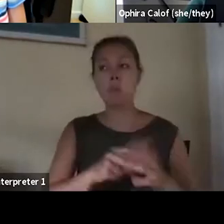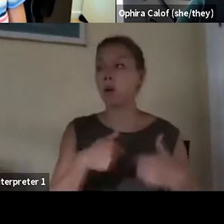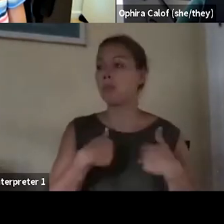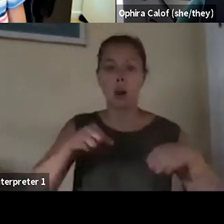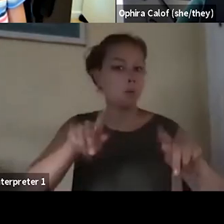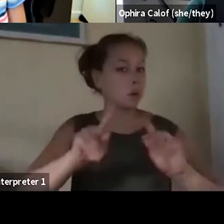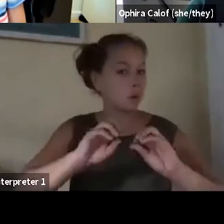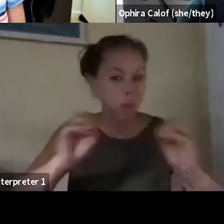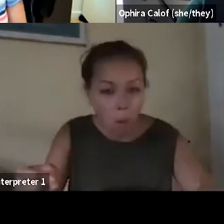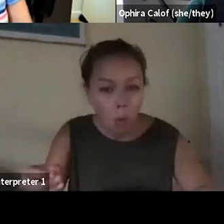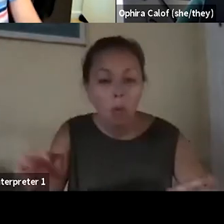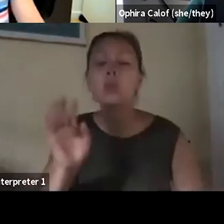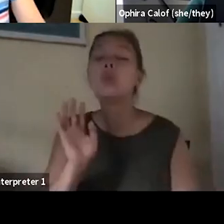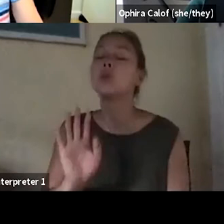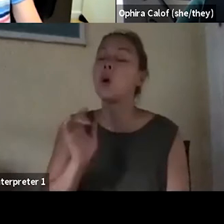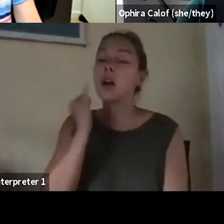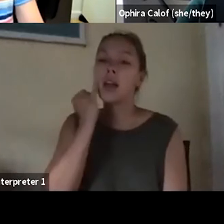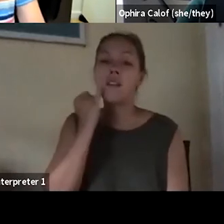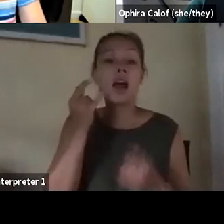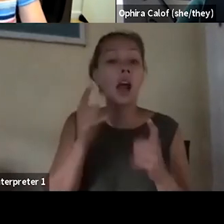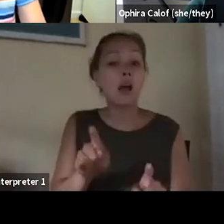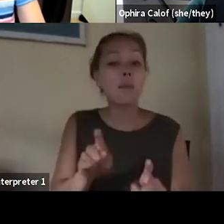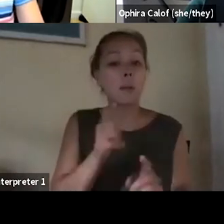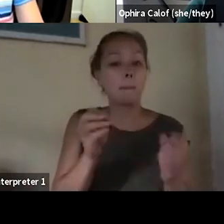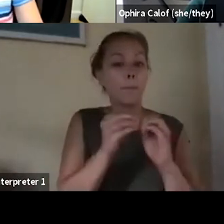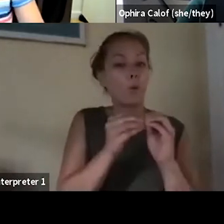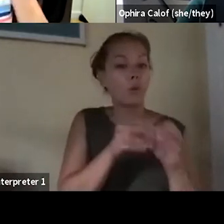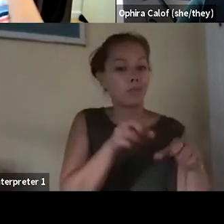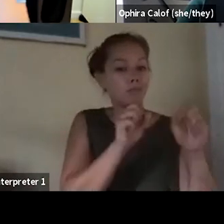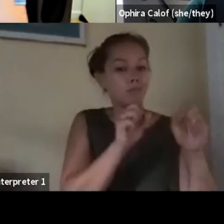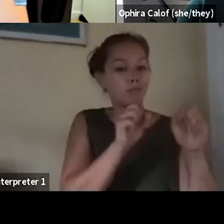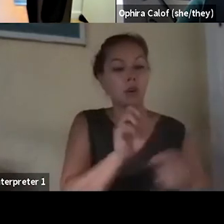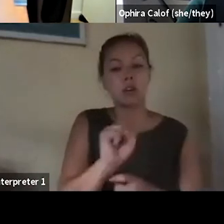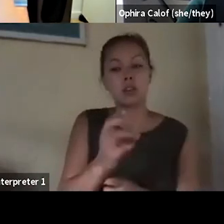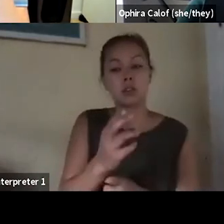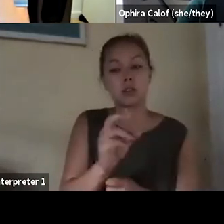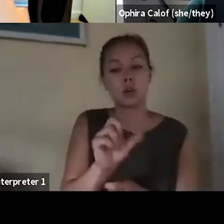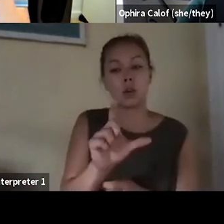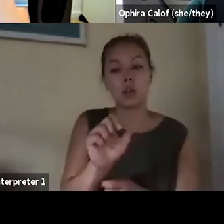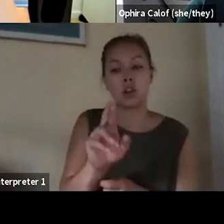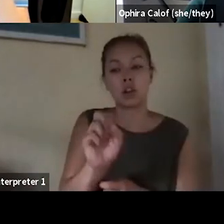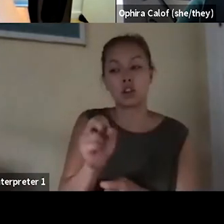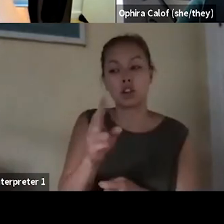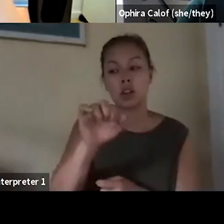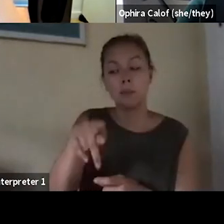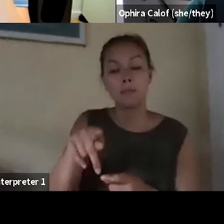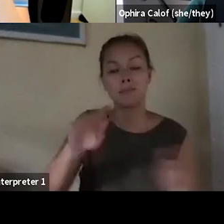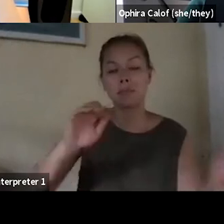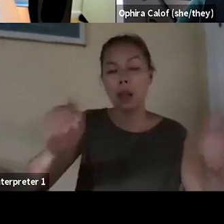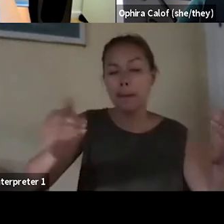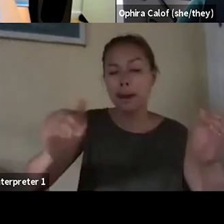which are more internship-based, I think will lead to more results. And you know, on that note, I'm actually leading a